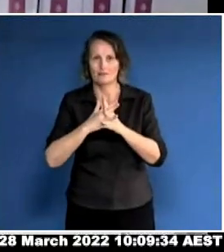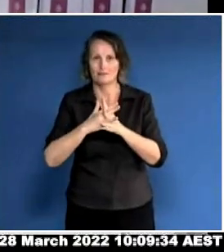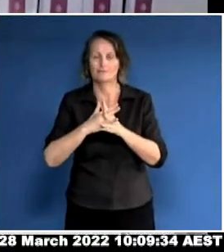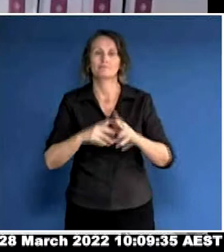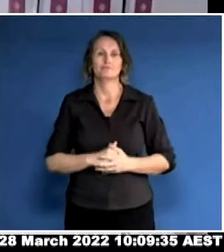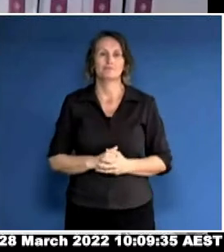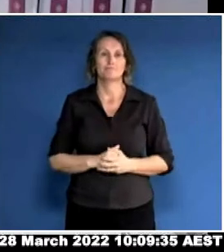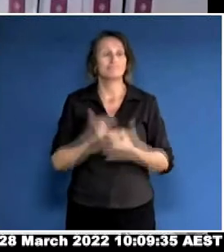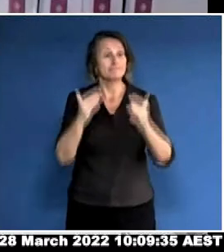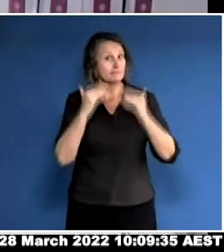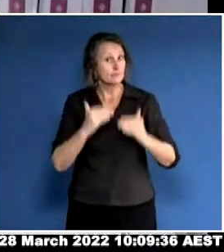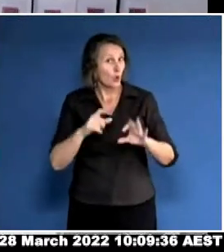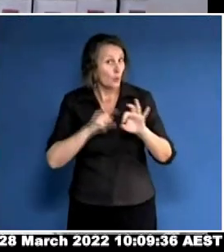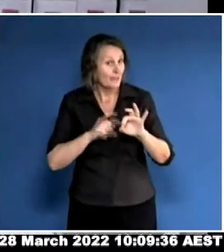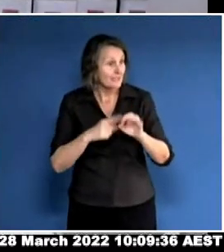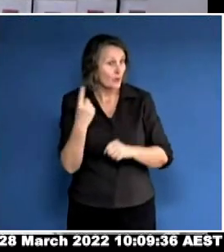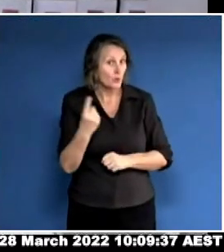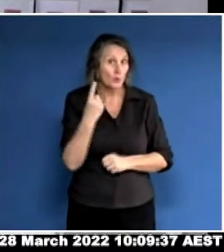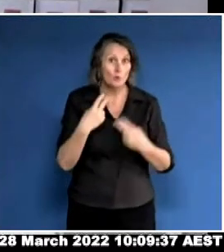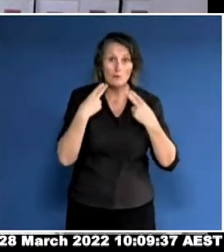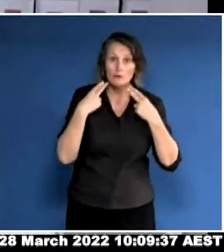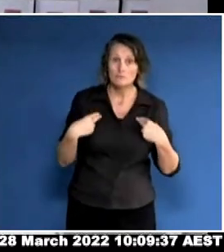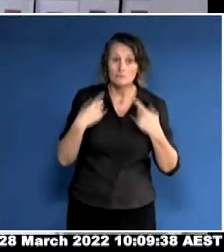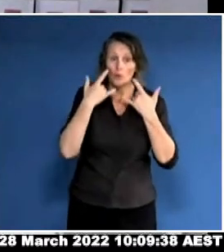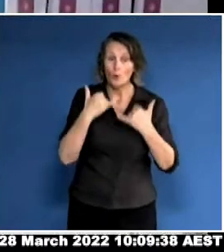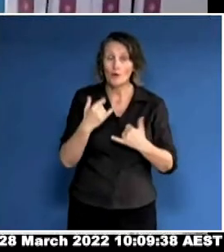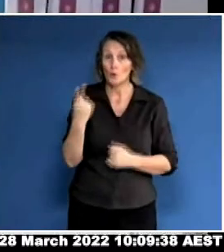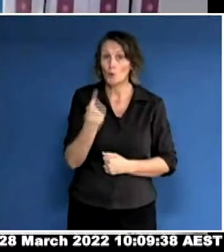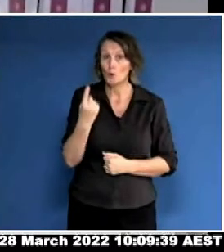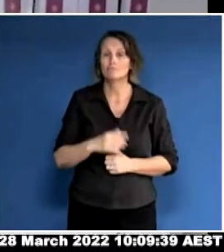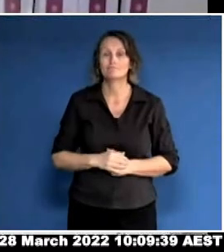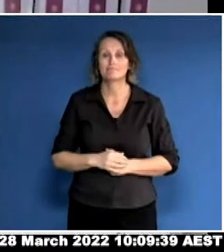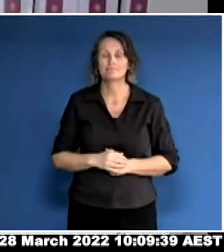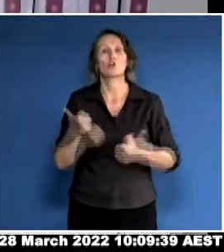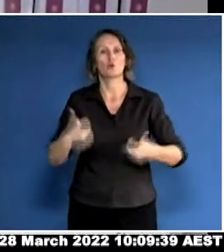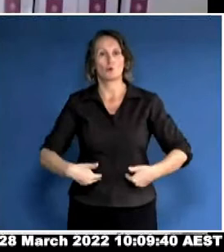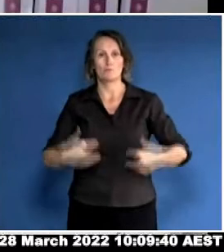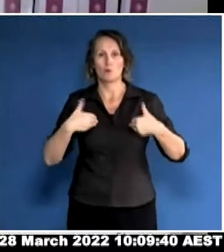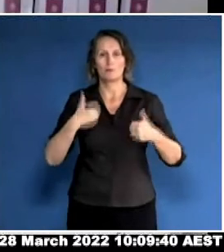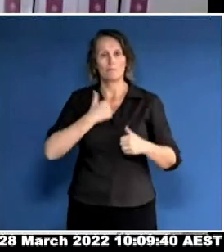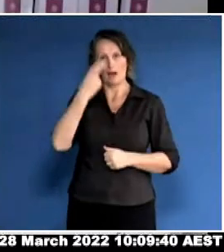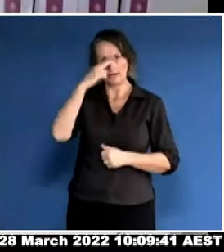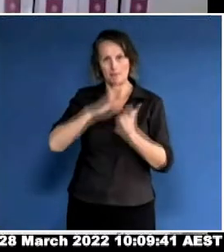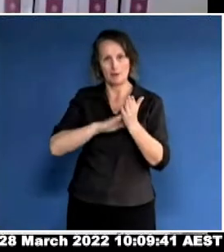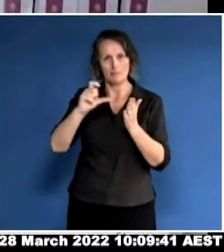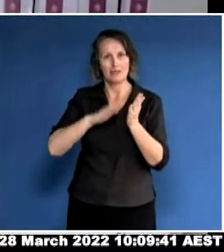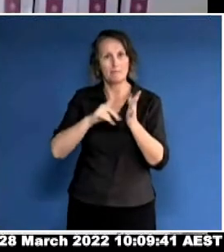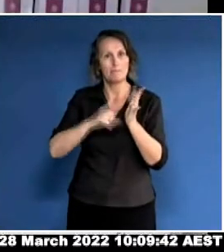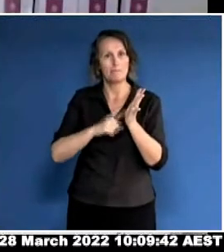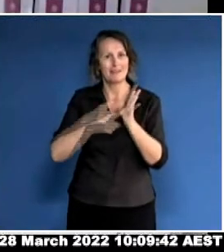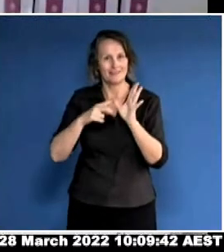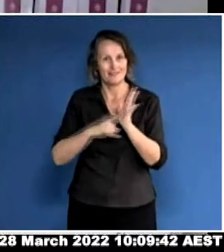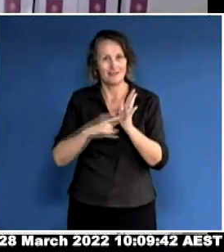of Queensland. Yes. Good morning, Chair. My name's McMillan, initials KA. I appear with